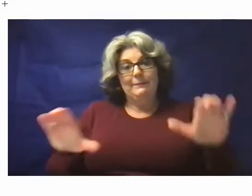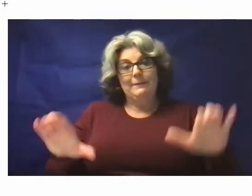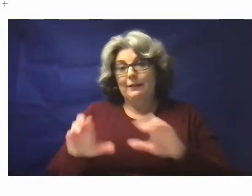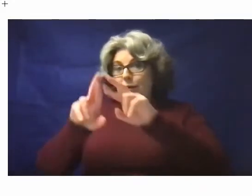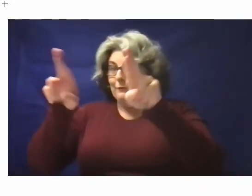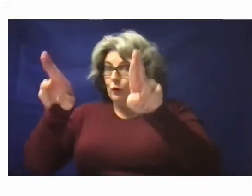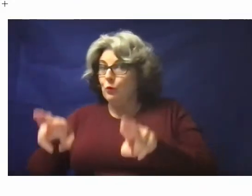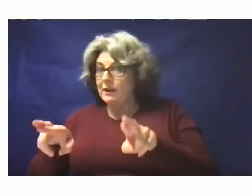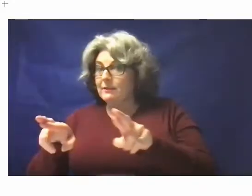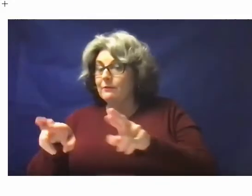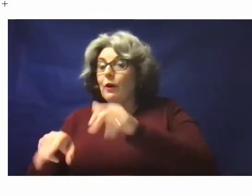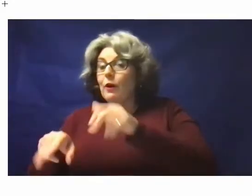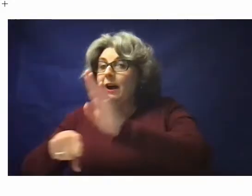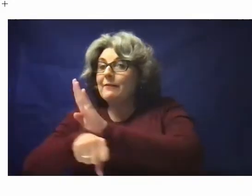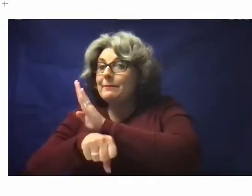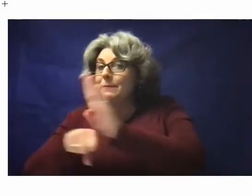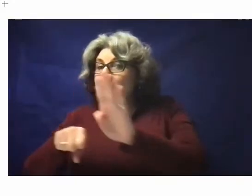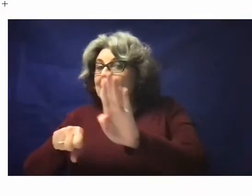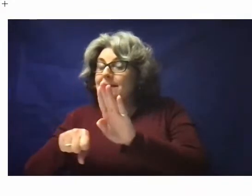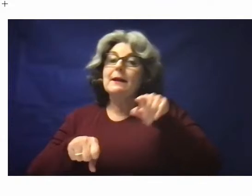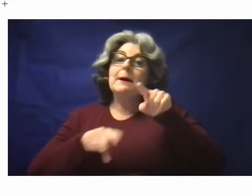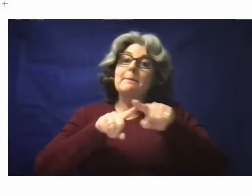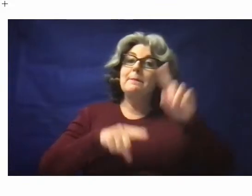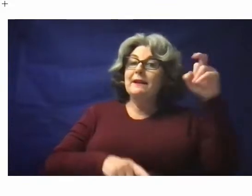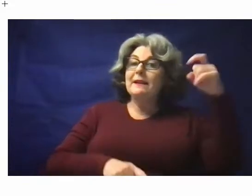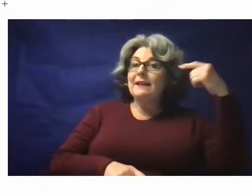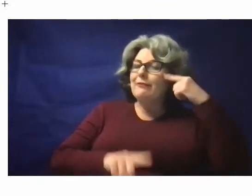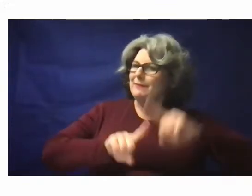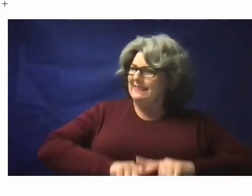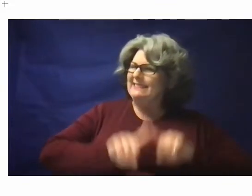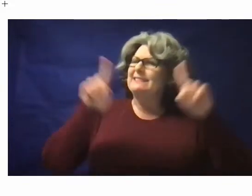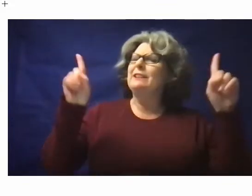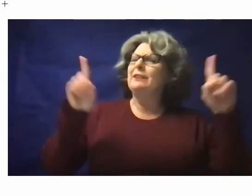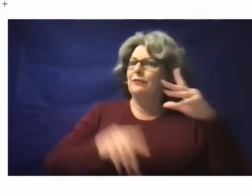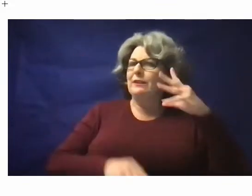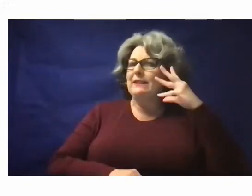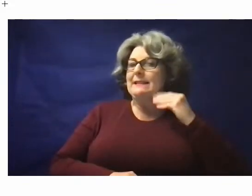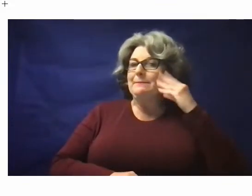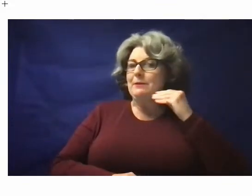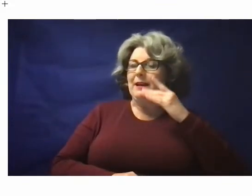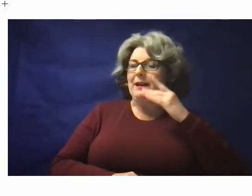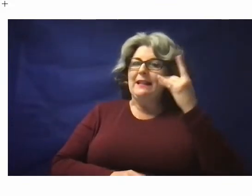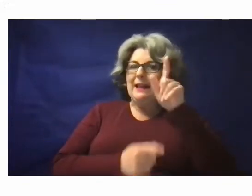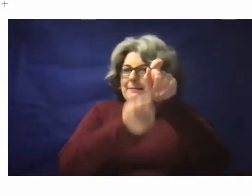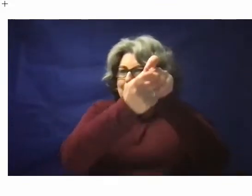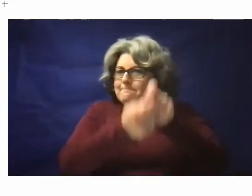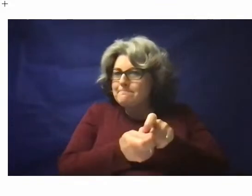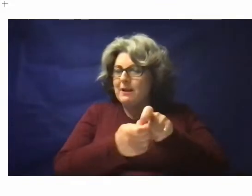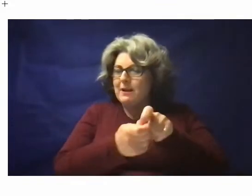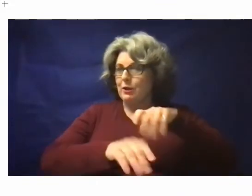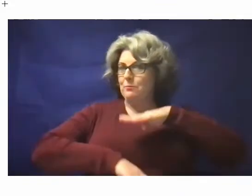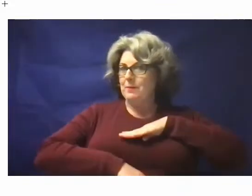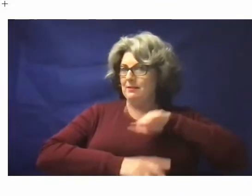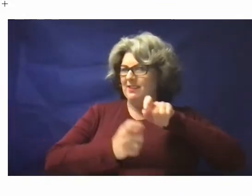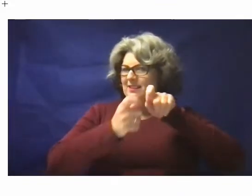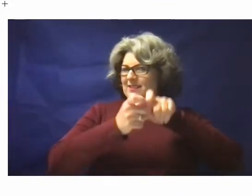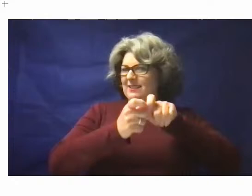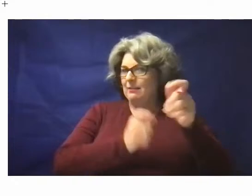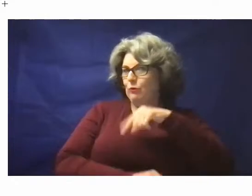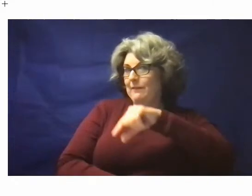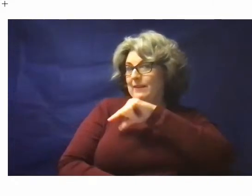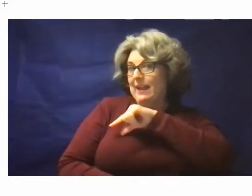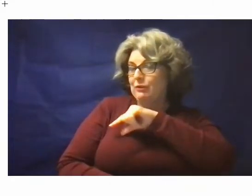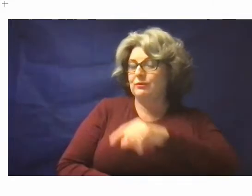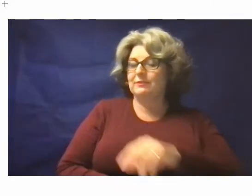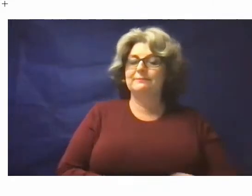private sector job, but applications to the federal government like seeing the detail on how you meet the qualifications. So not providing